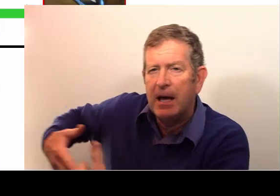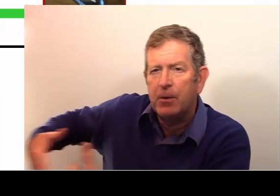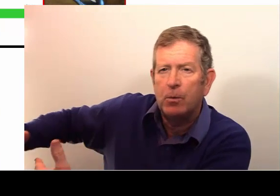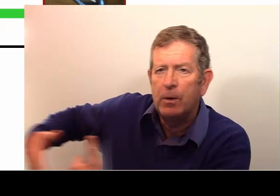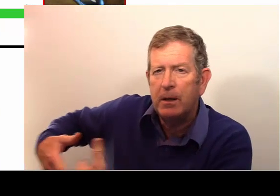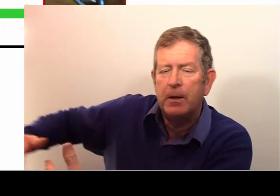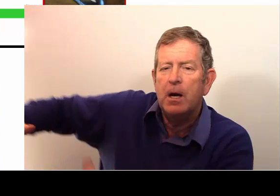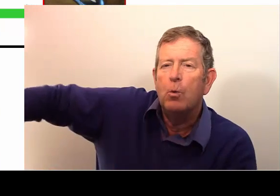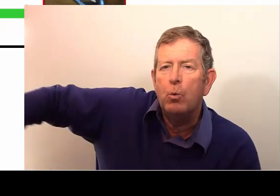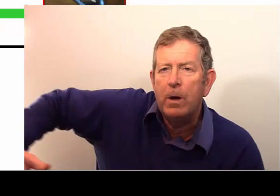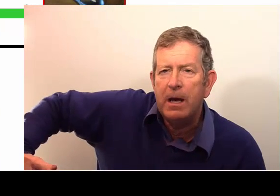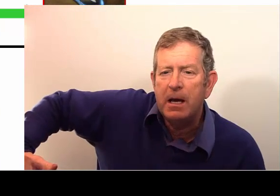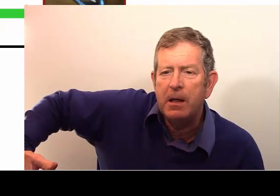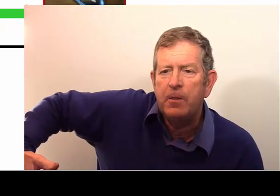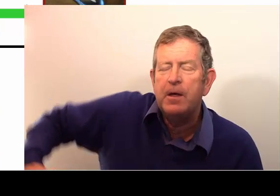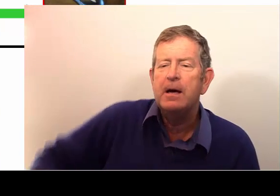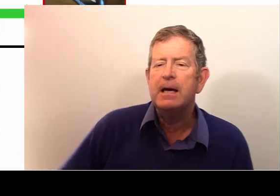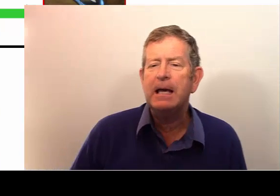to, together with